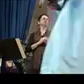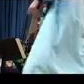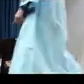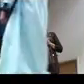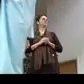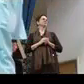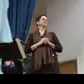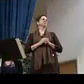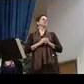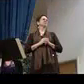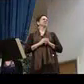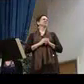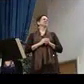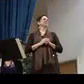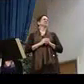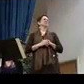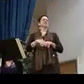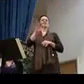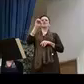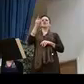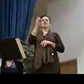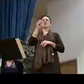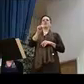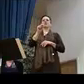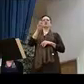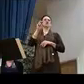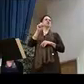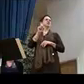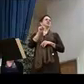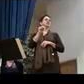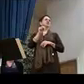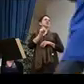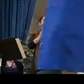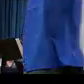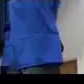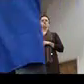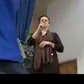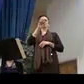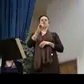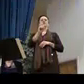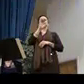Evening Jean Jeffries, Certificate of Applied Science, Welding Technology.